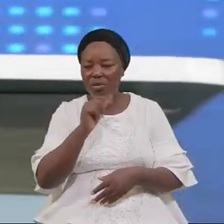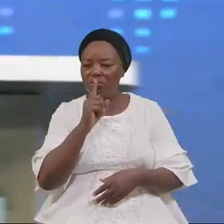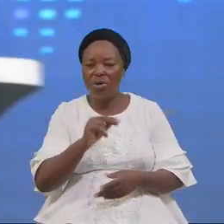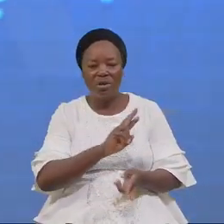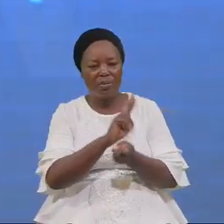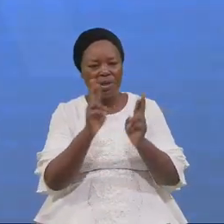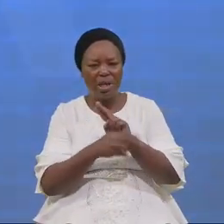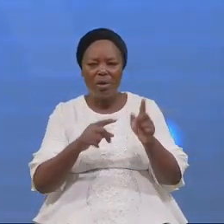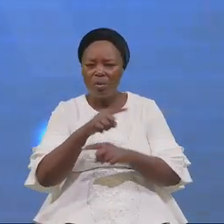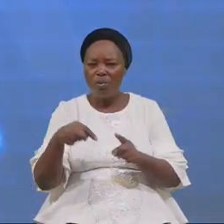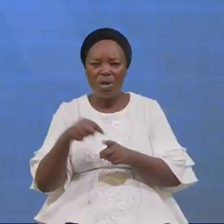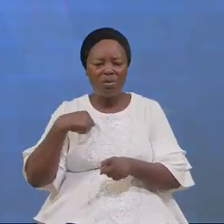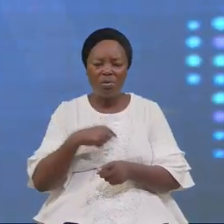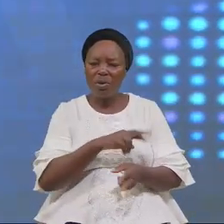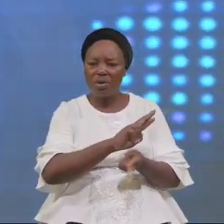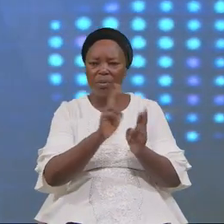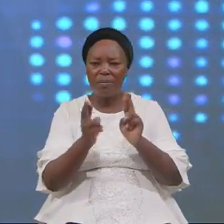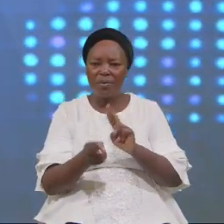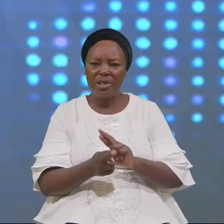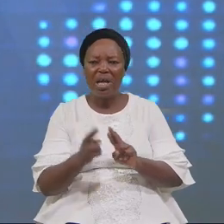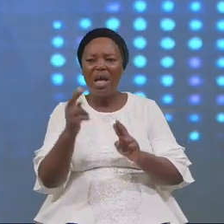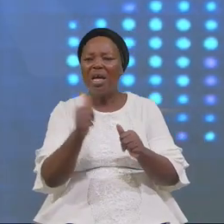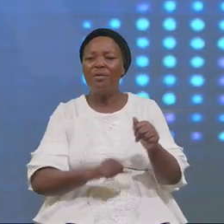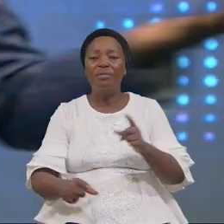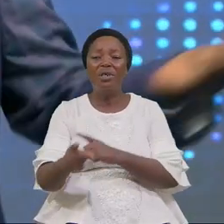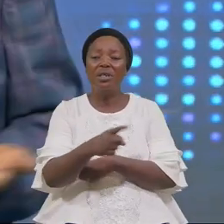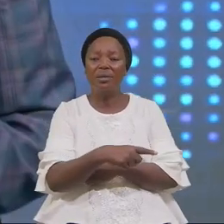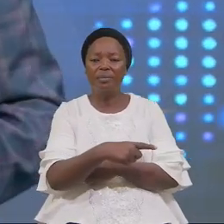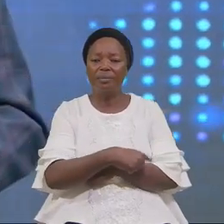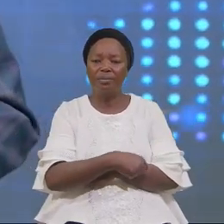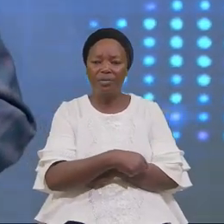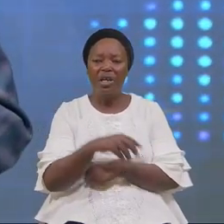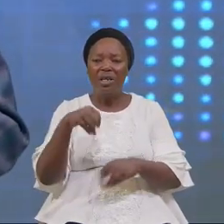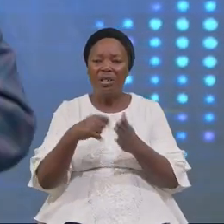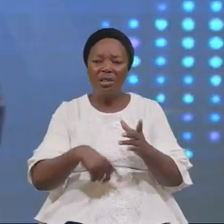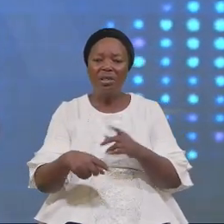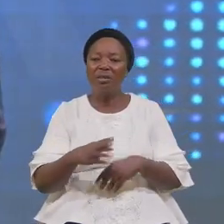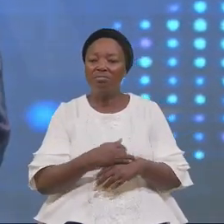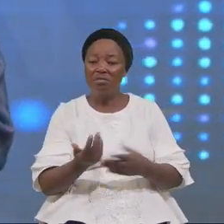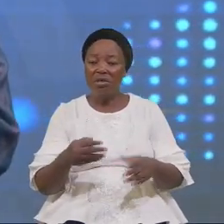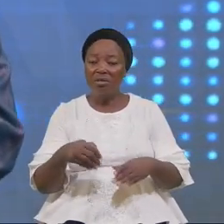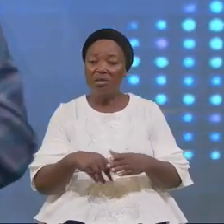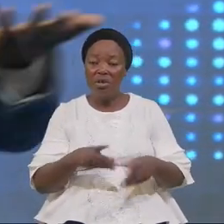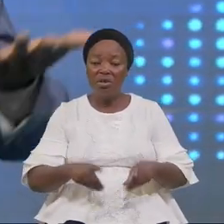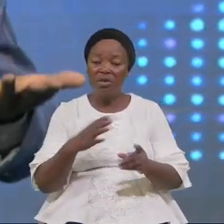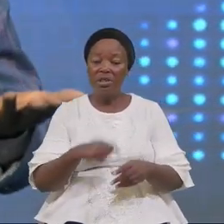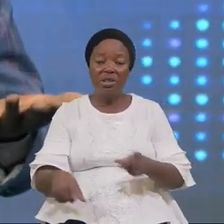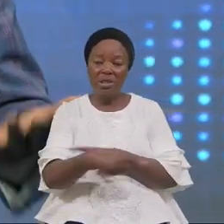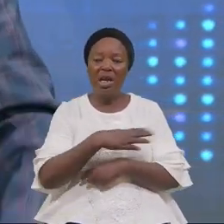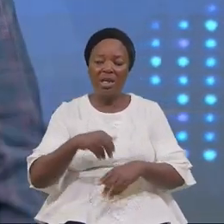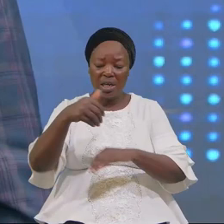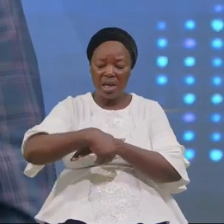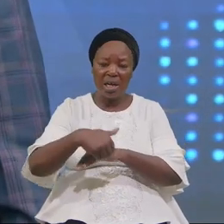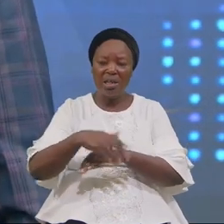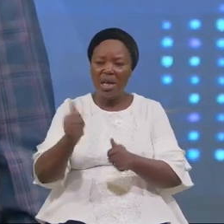we repent every day, in the daylight, in the night, everything